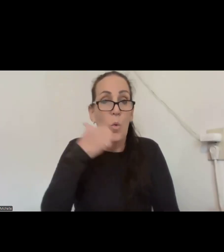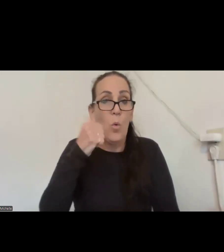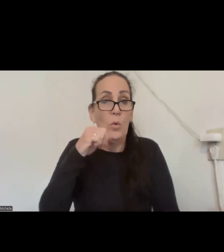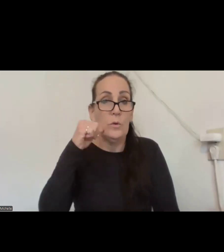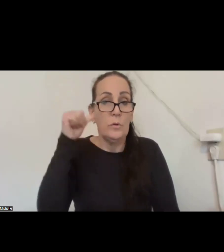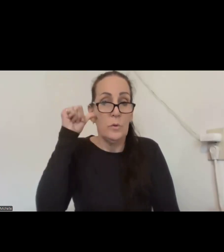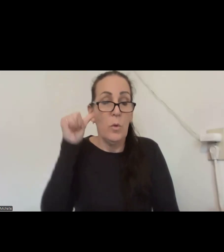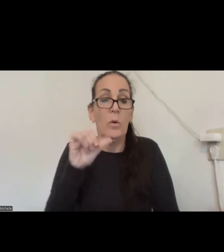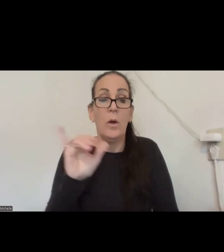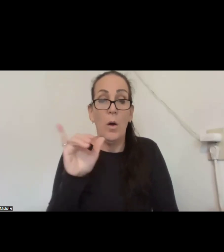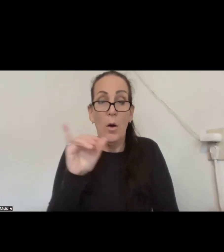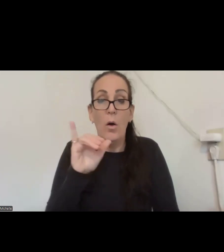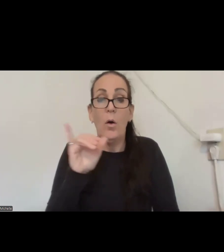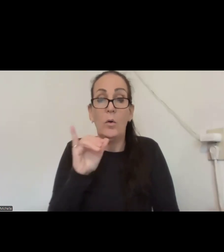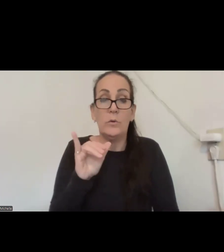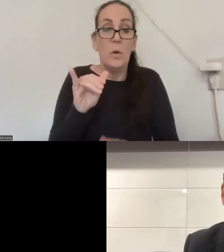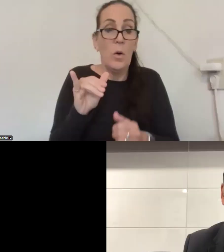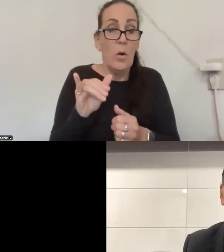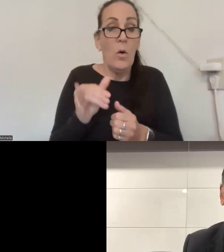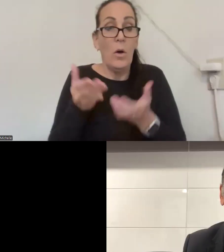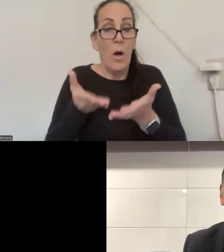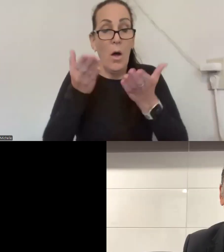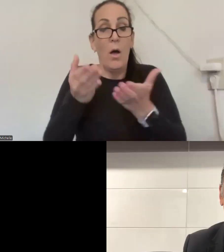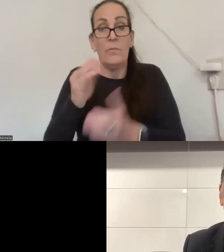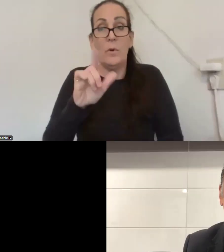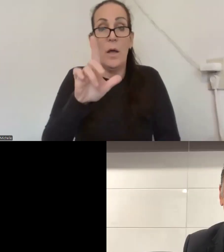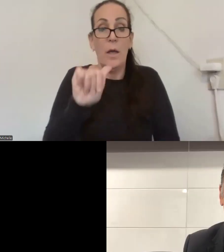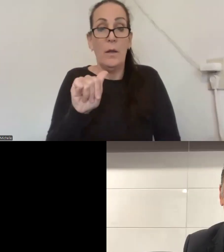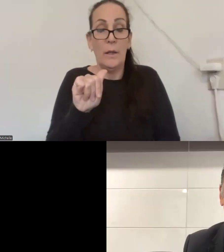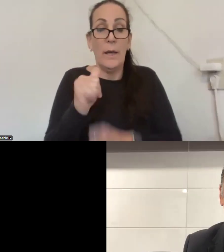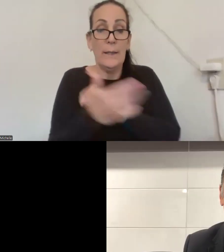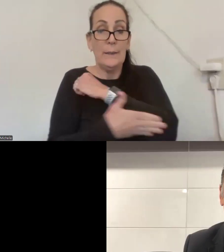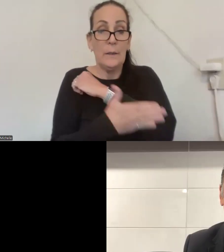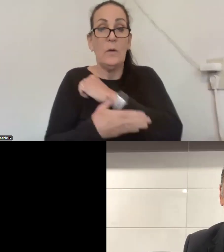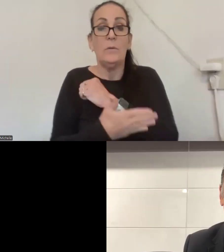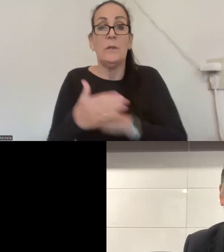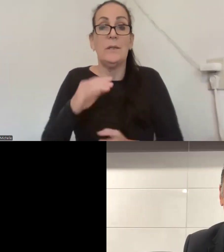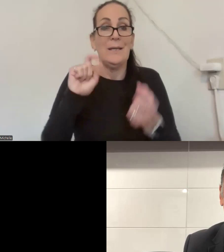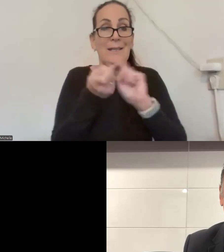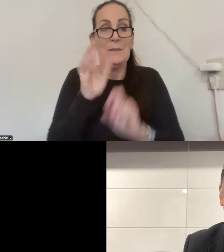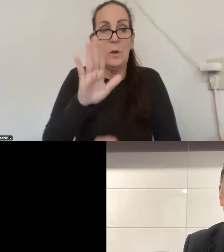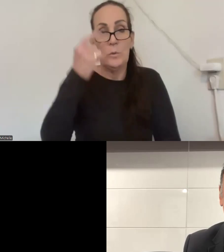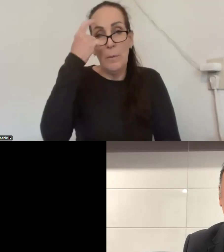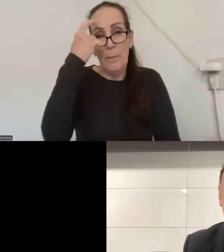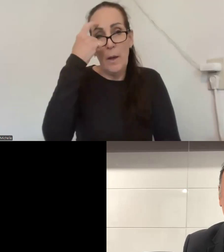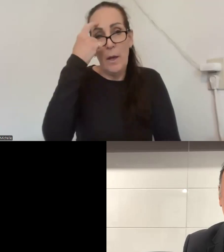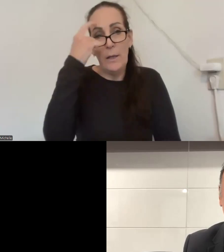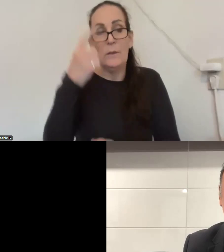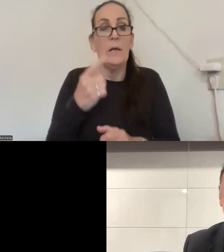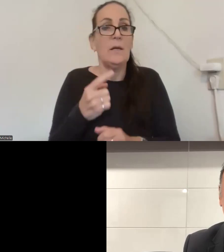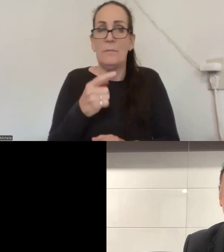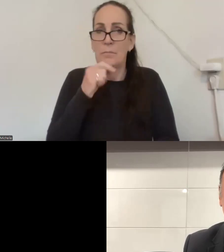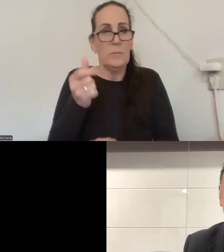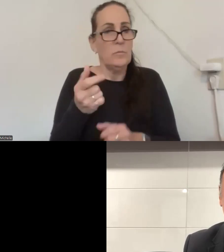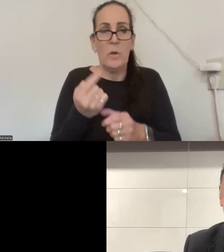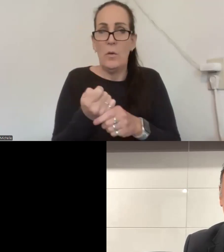LA County to change their mind on removing respite and supporting the Mental Health Services Act. Dolores